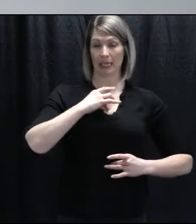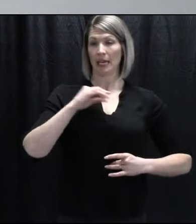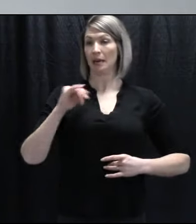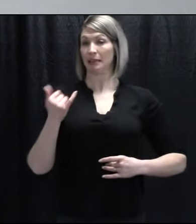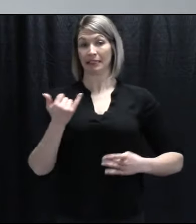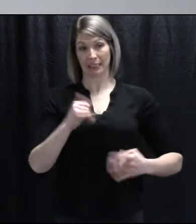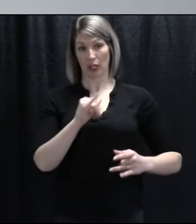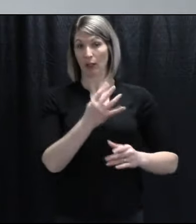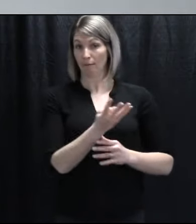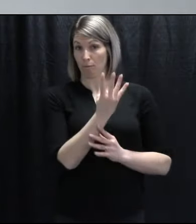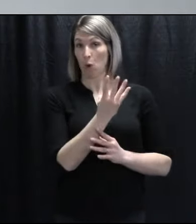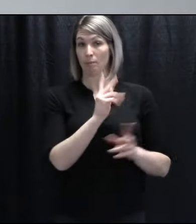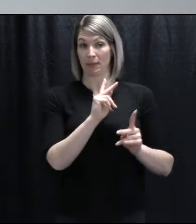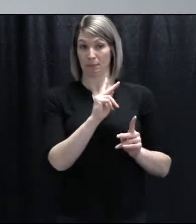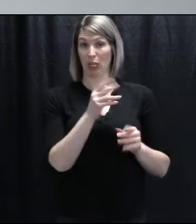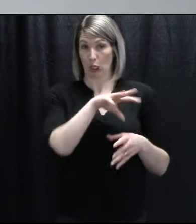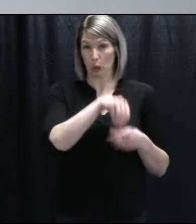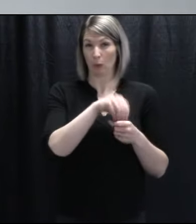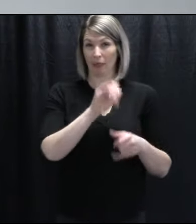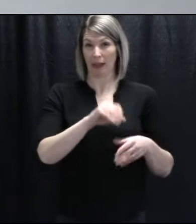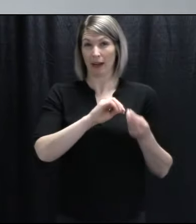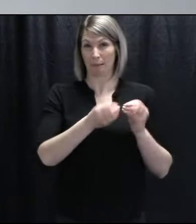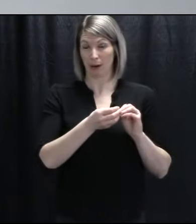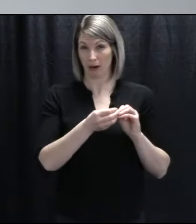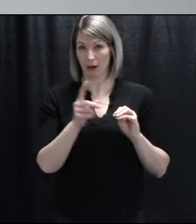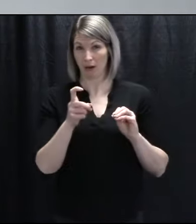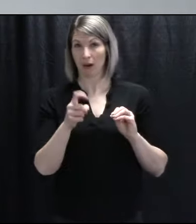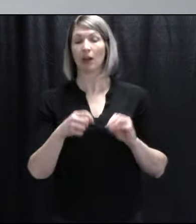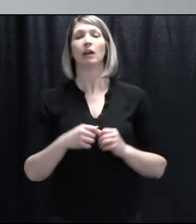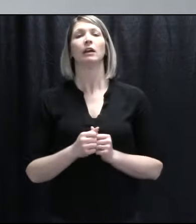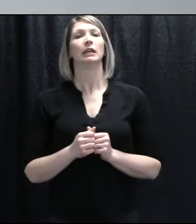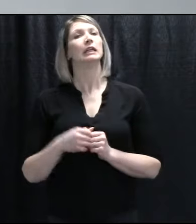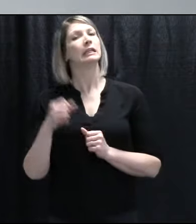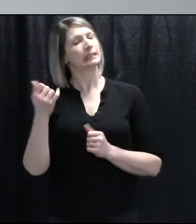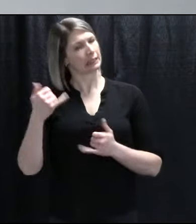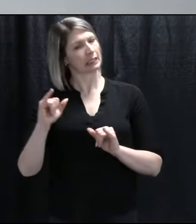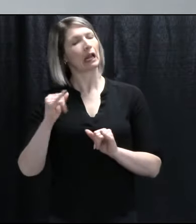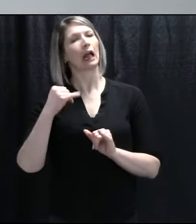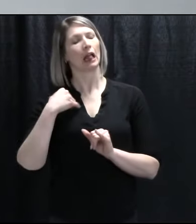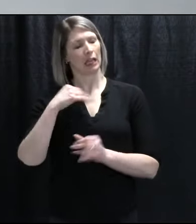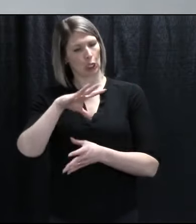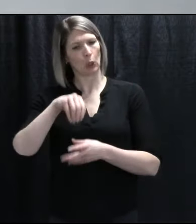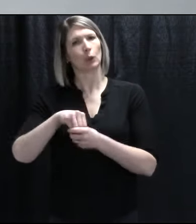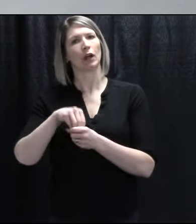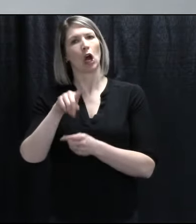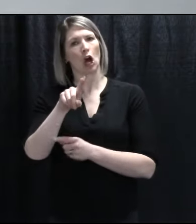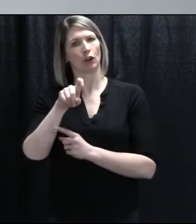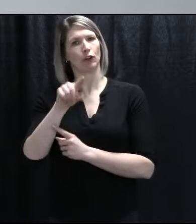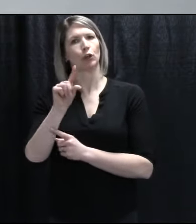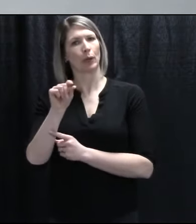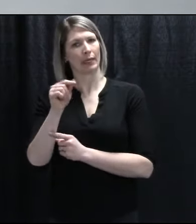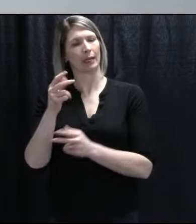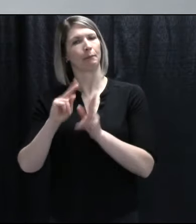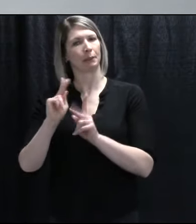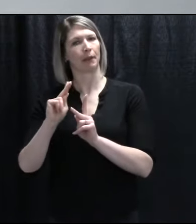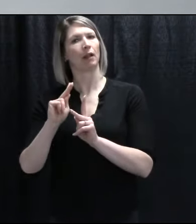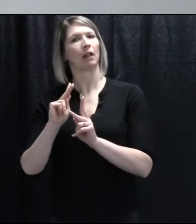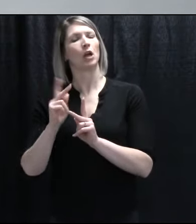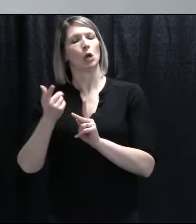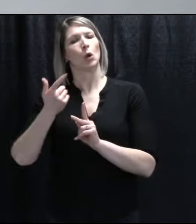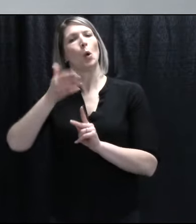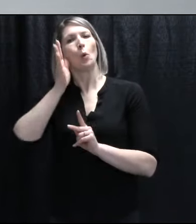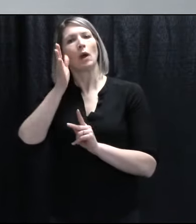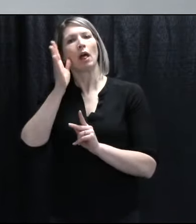Will have all people who have been diagnosed included in there. So we report those